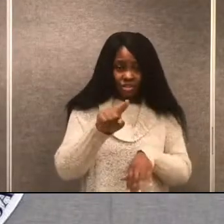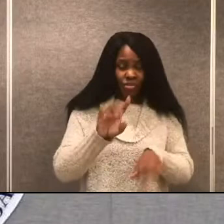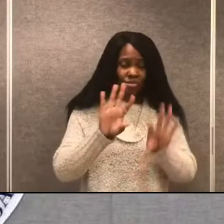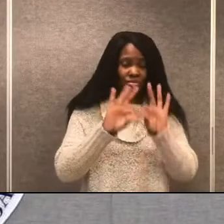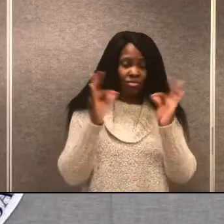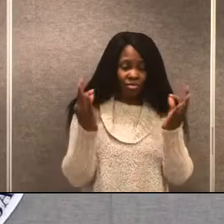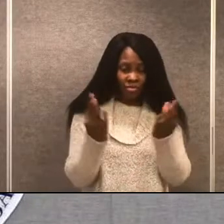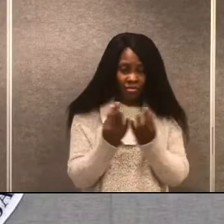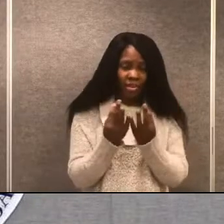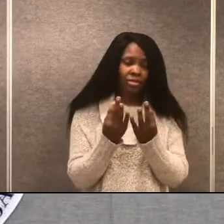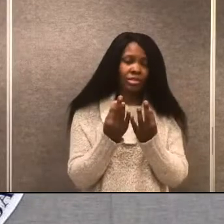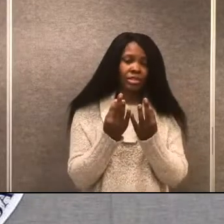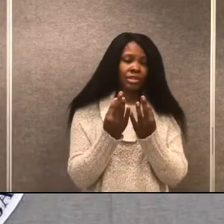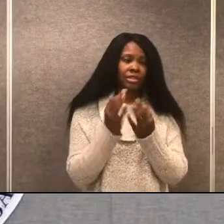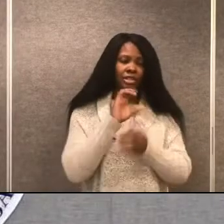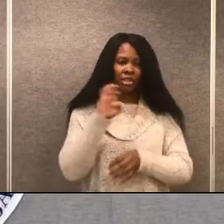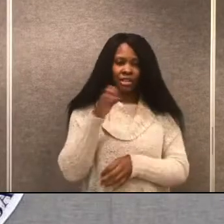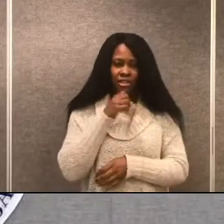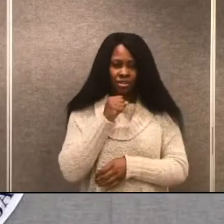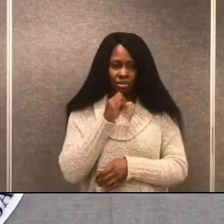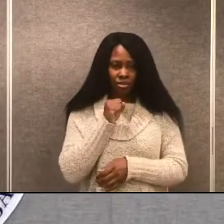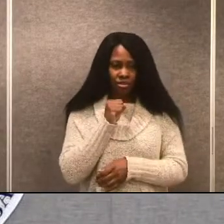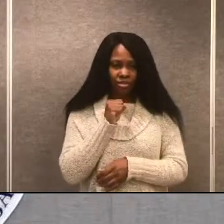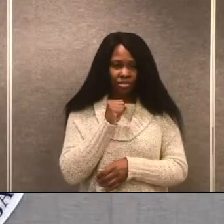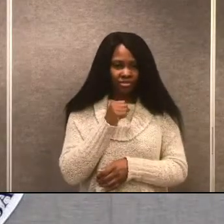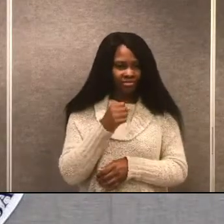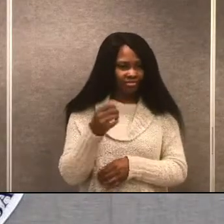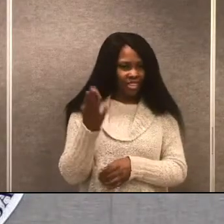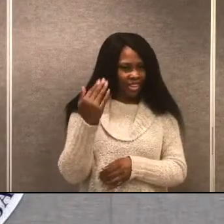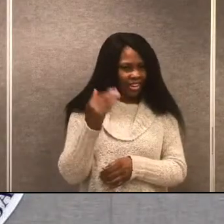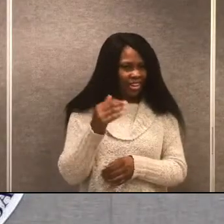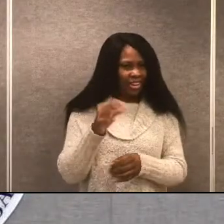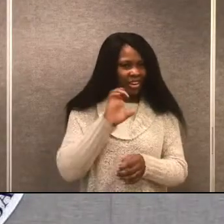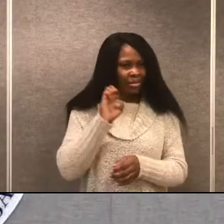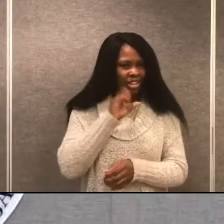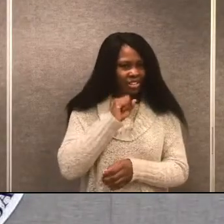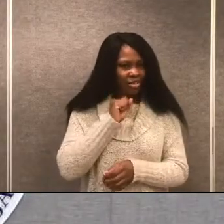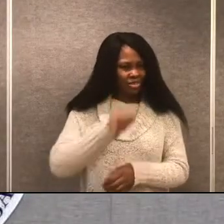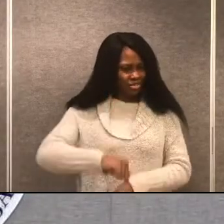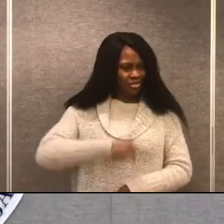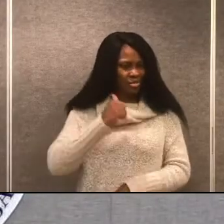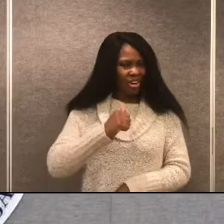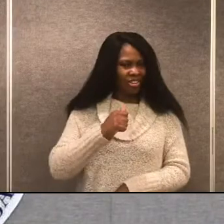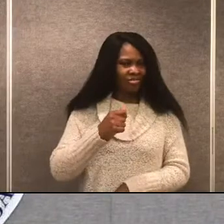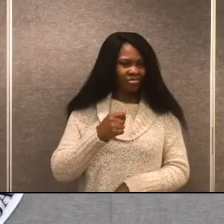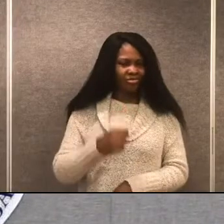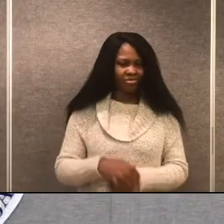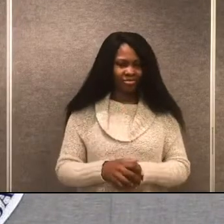families. And may God bless East Orange. Let's go East Orange. That's that East Orange pride. Let's do this.